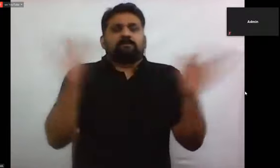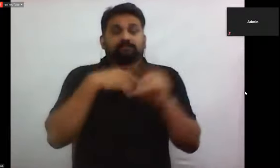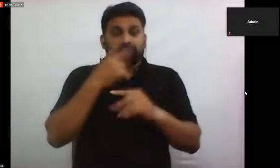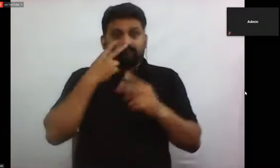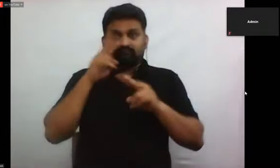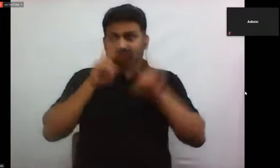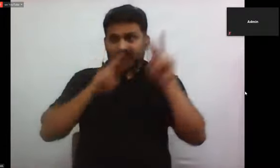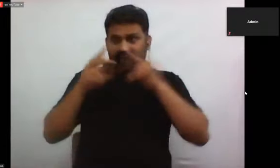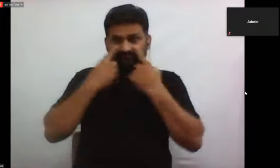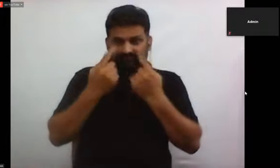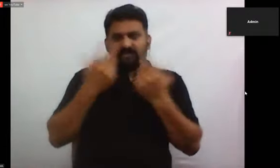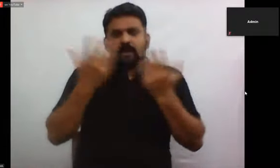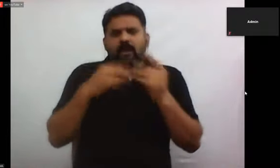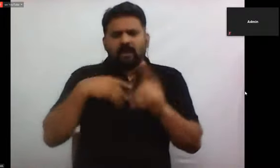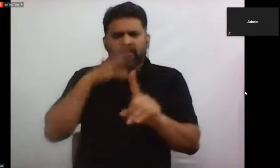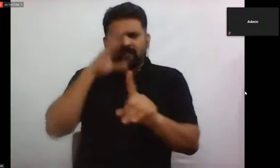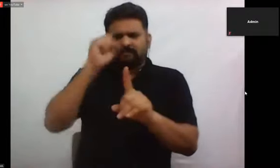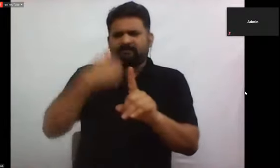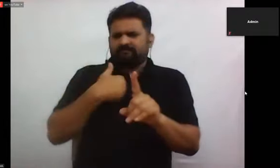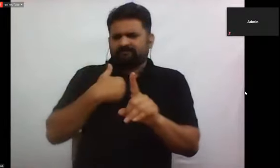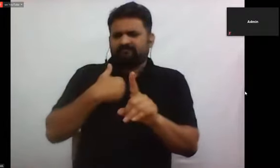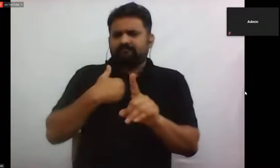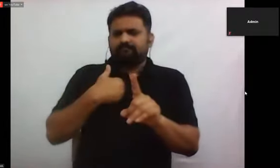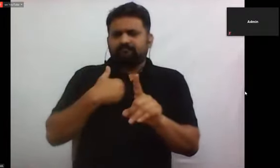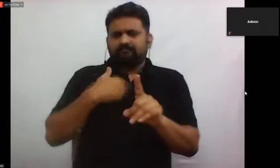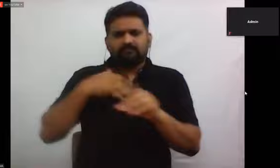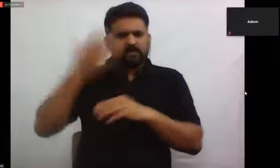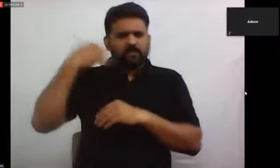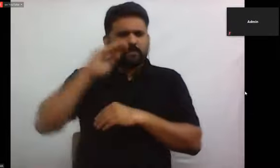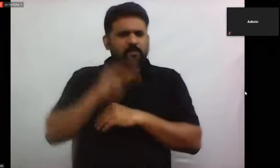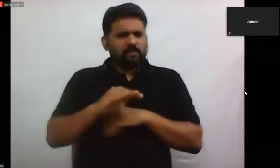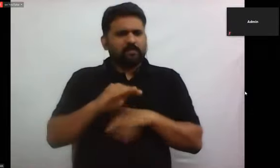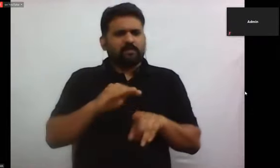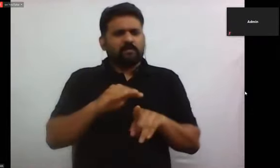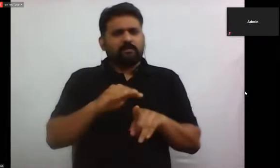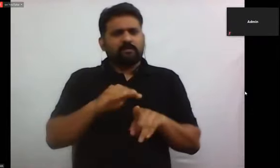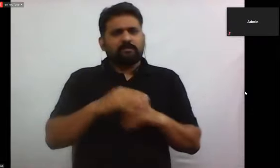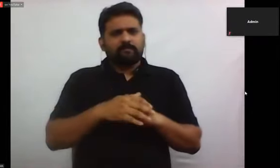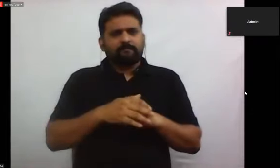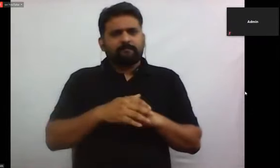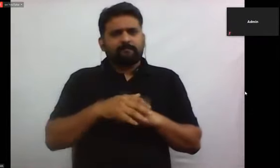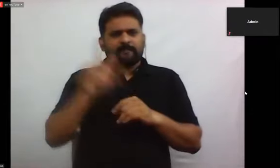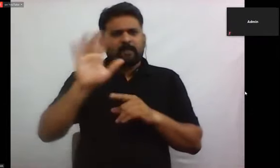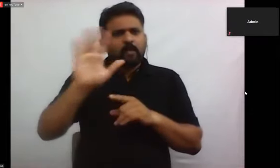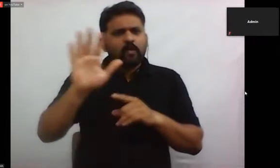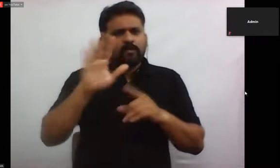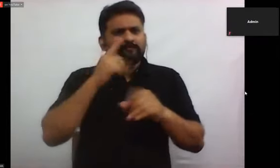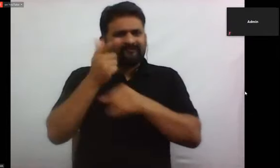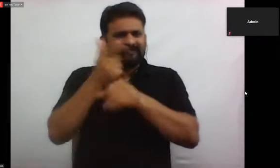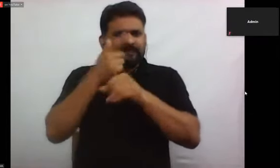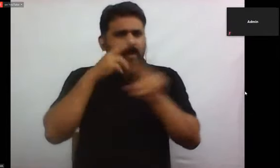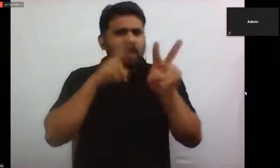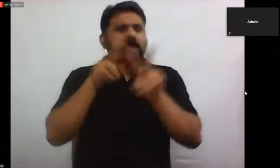for example I remember one of the children from your own video